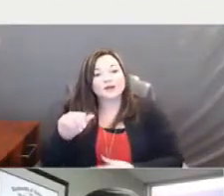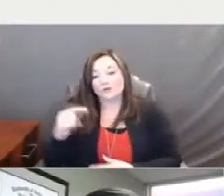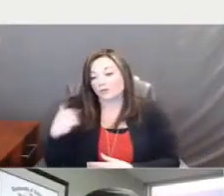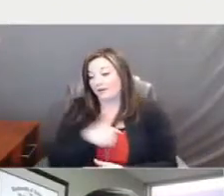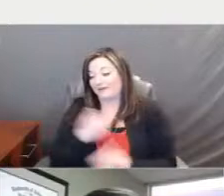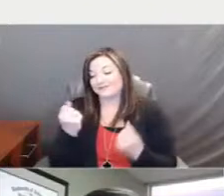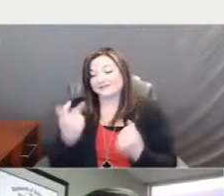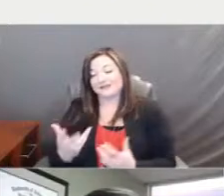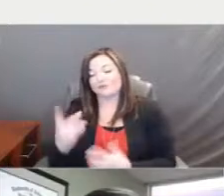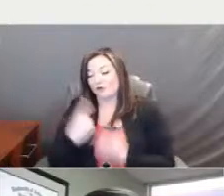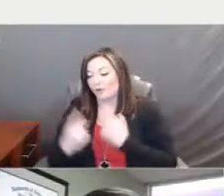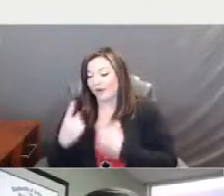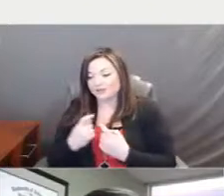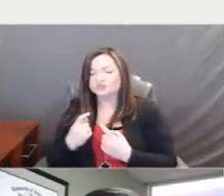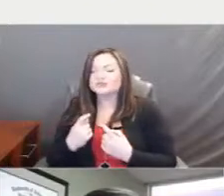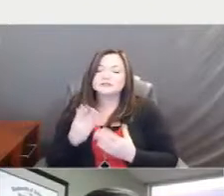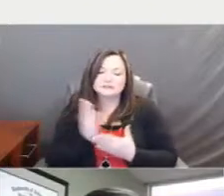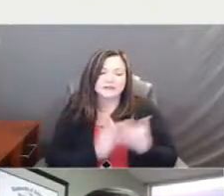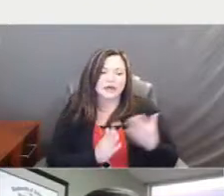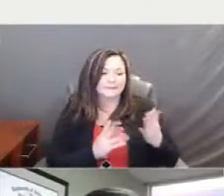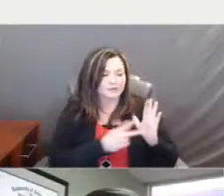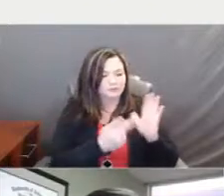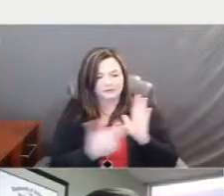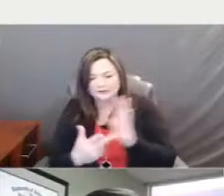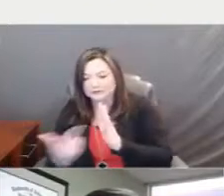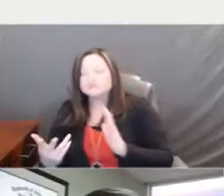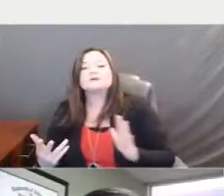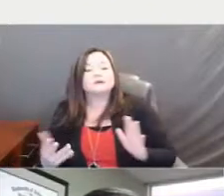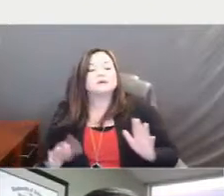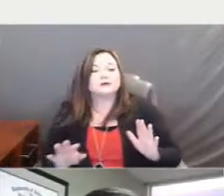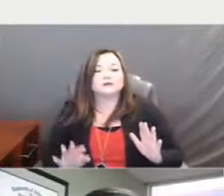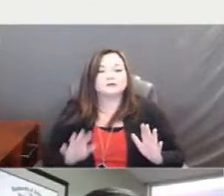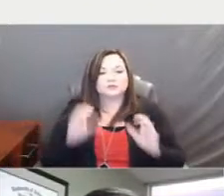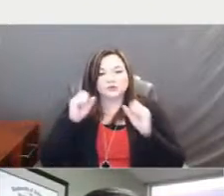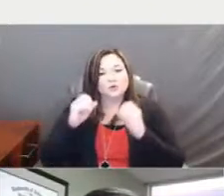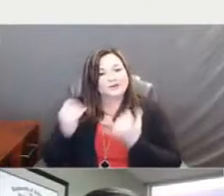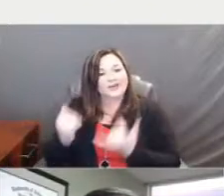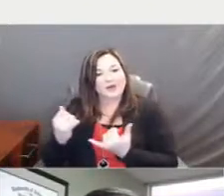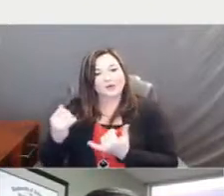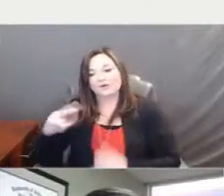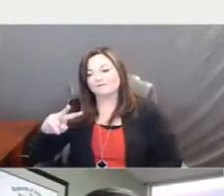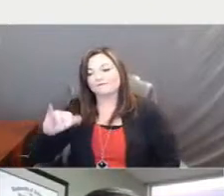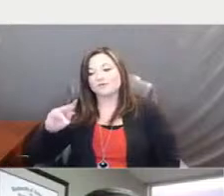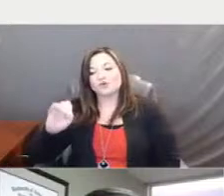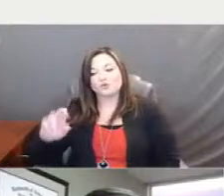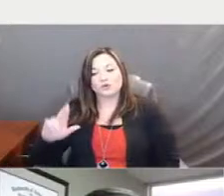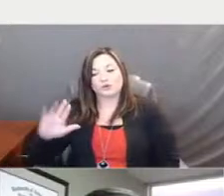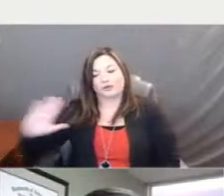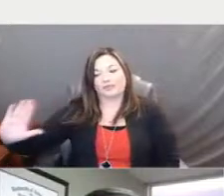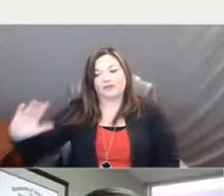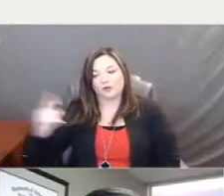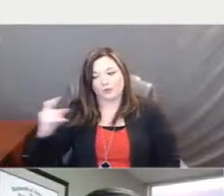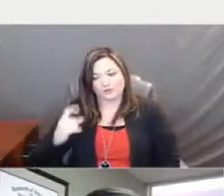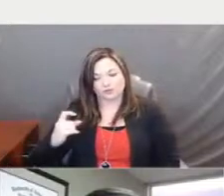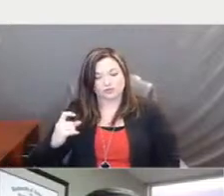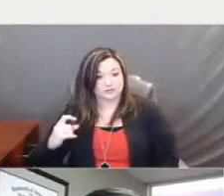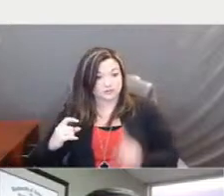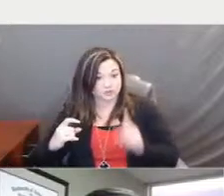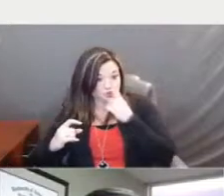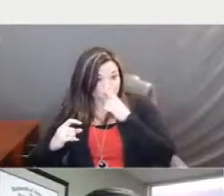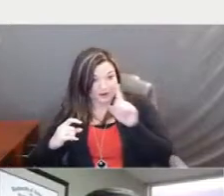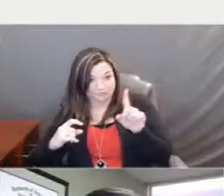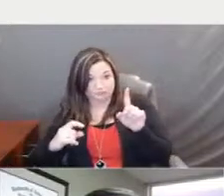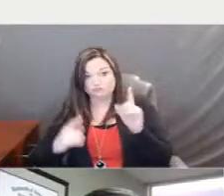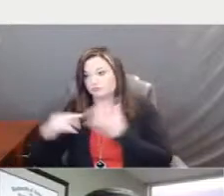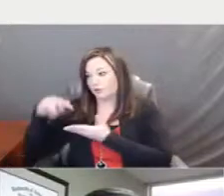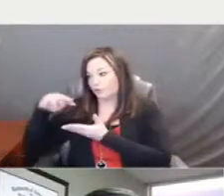are coming in, and some that we've already had. I'm going to get into our viewer questions now. So bear with me here as I read through some